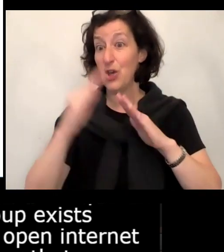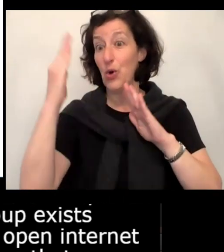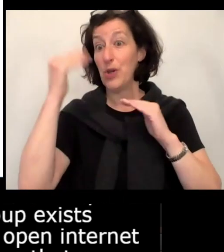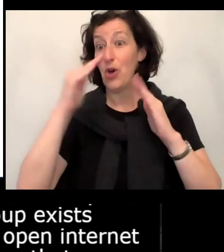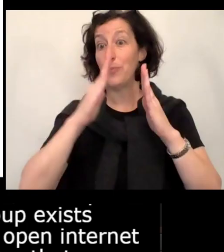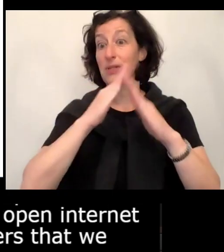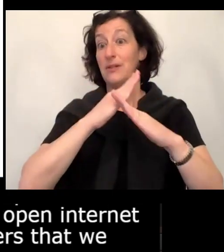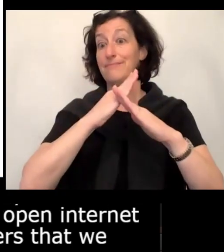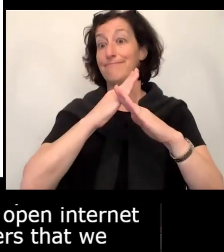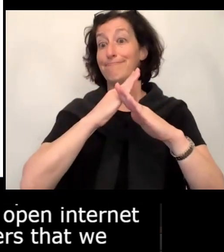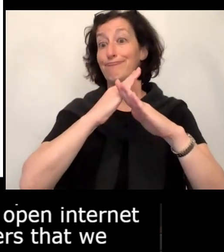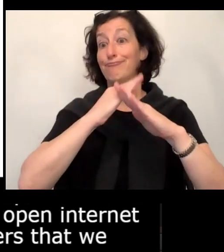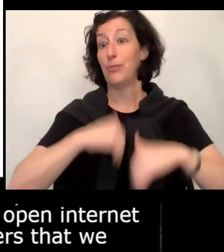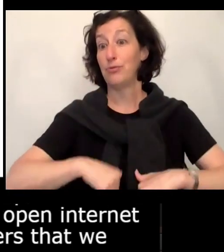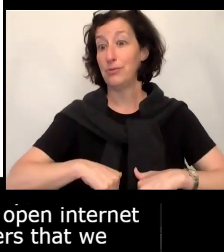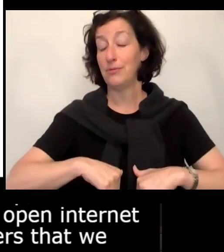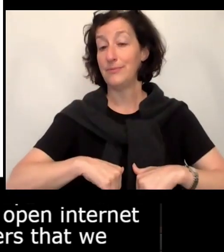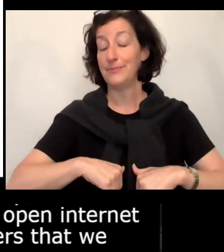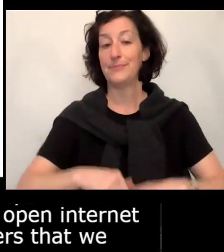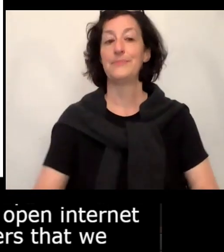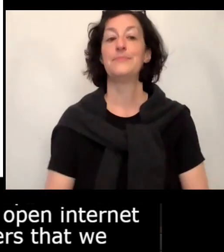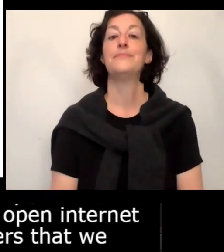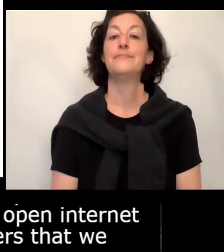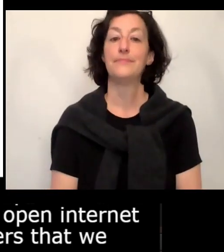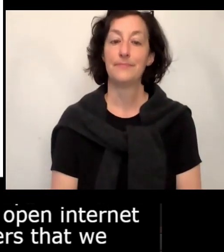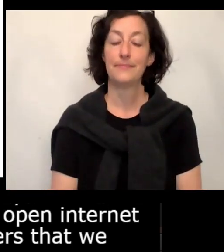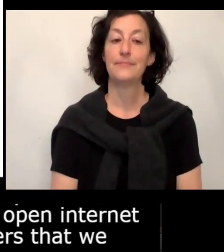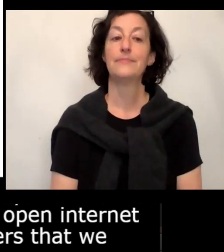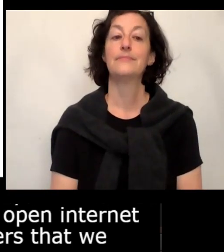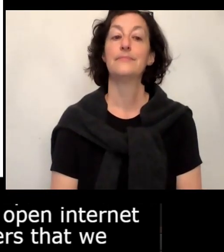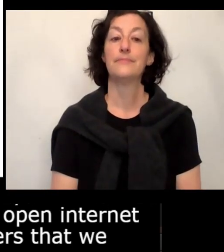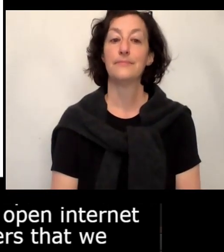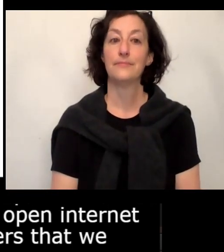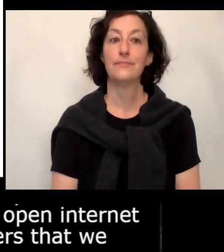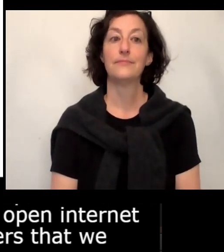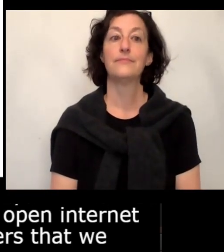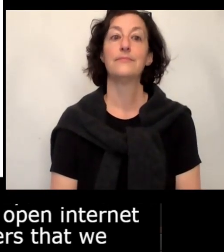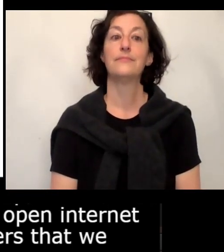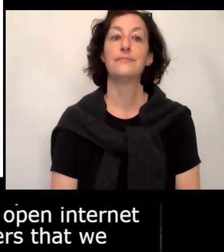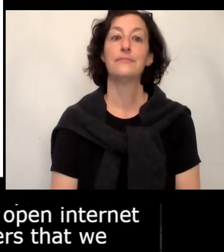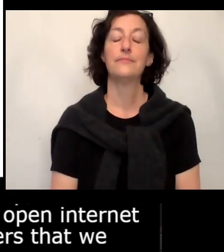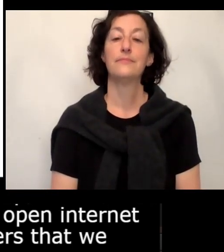accessibility for people with disabilities.